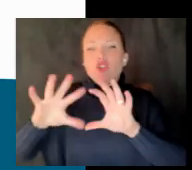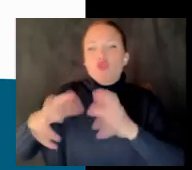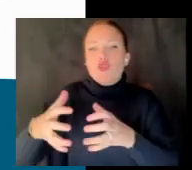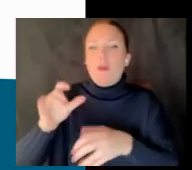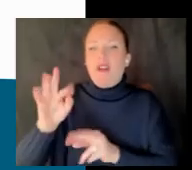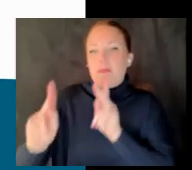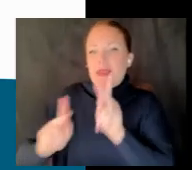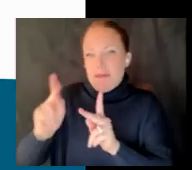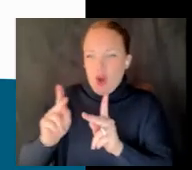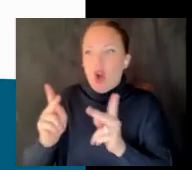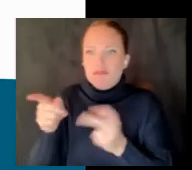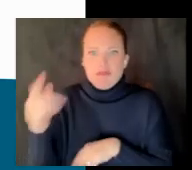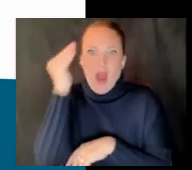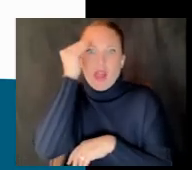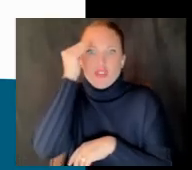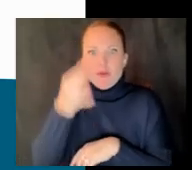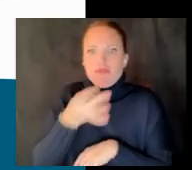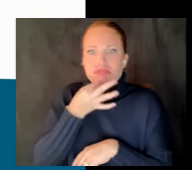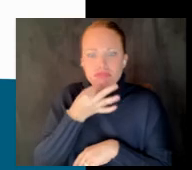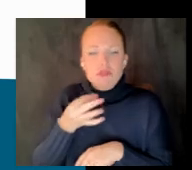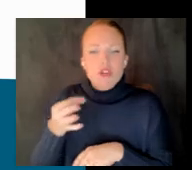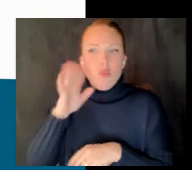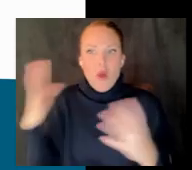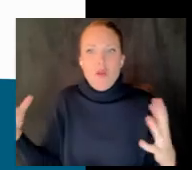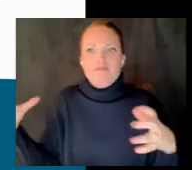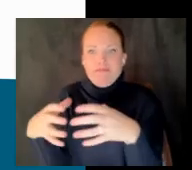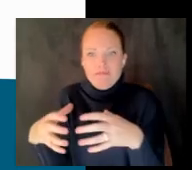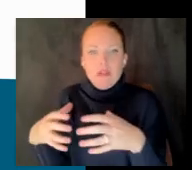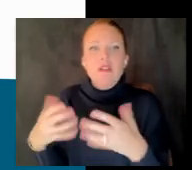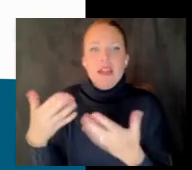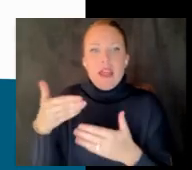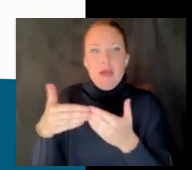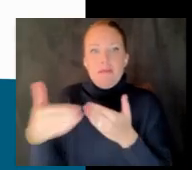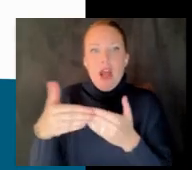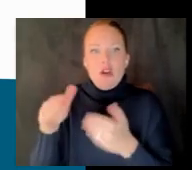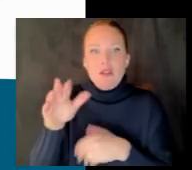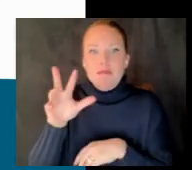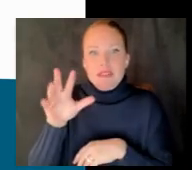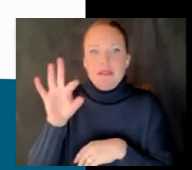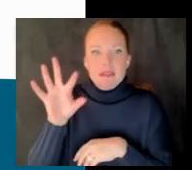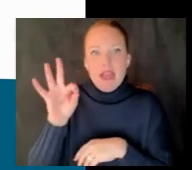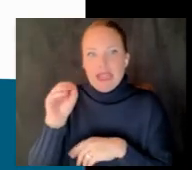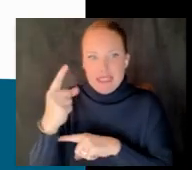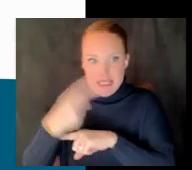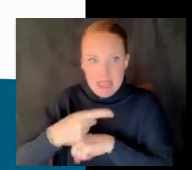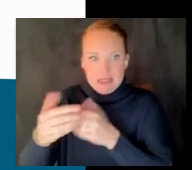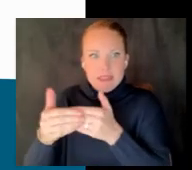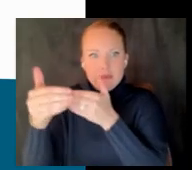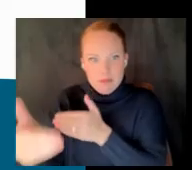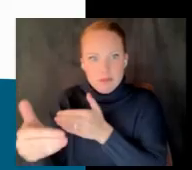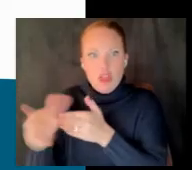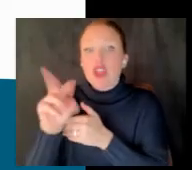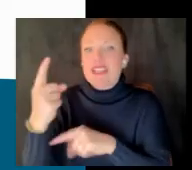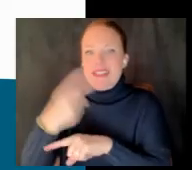come together within 30 calendar days of the initial qualification to determine if the student requires a 504 plan